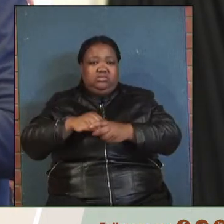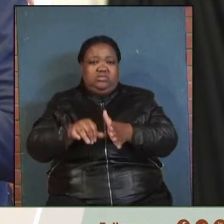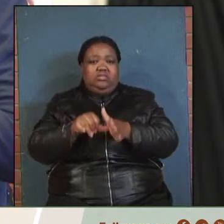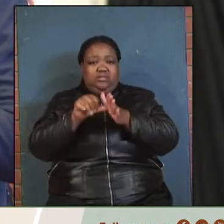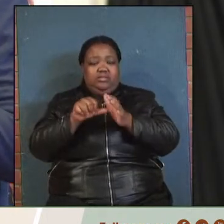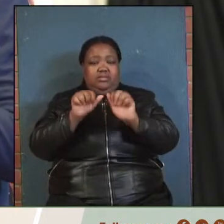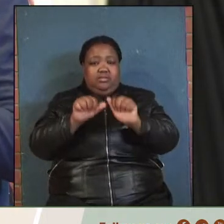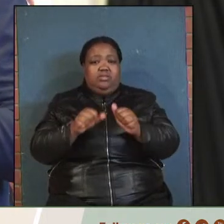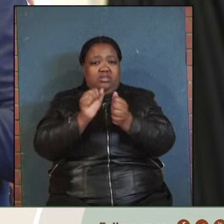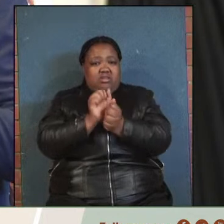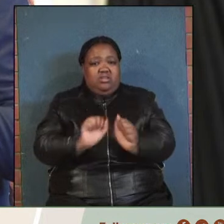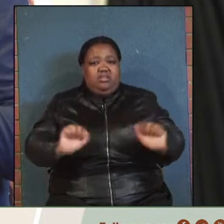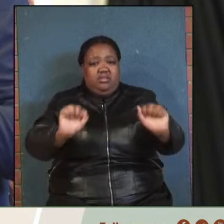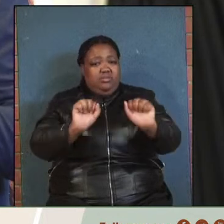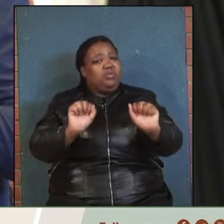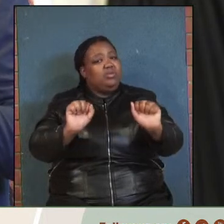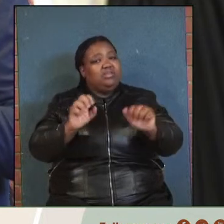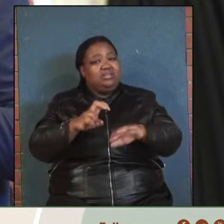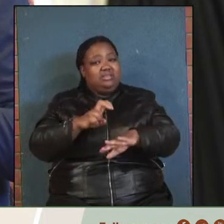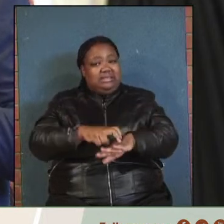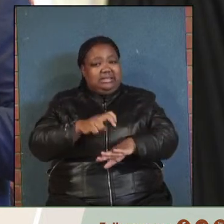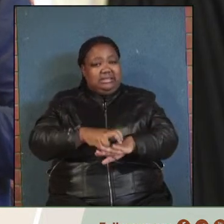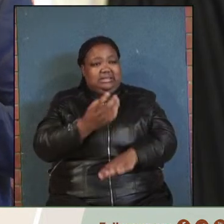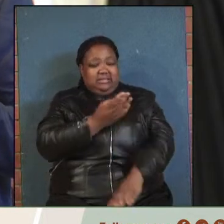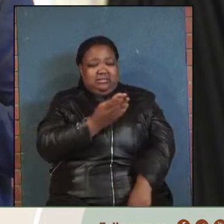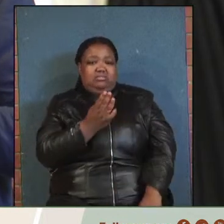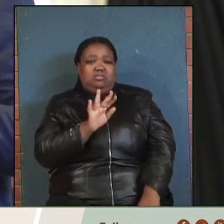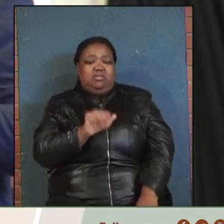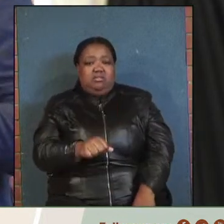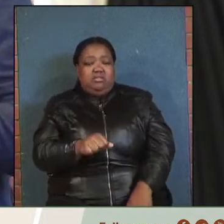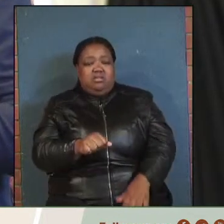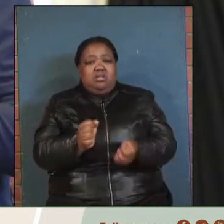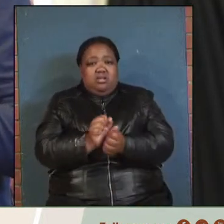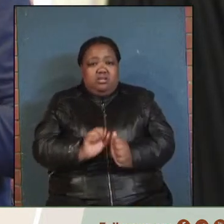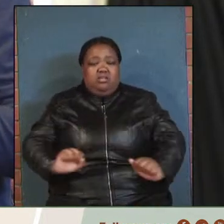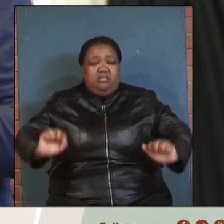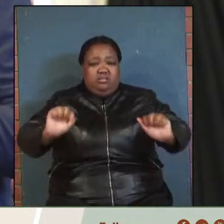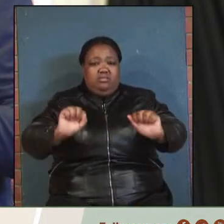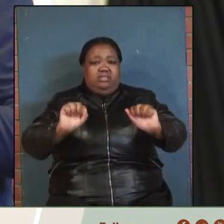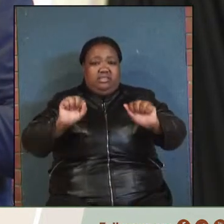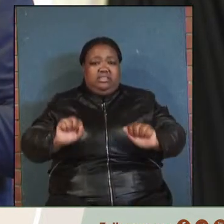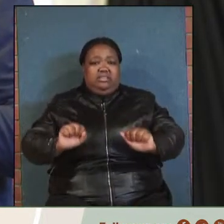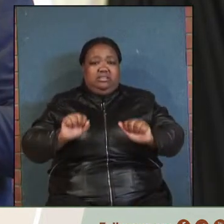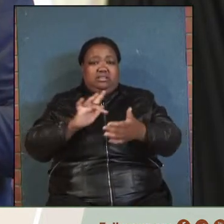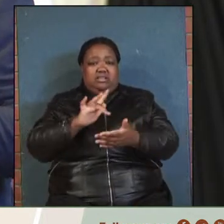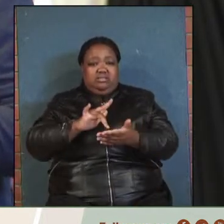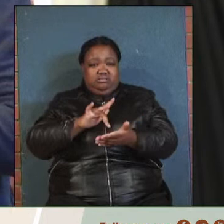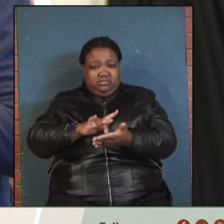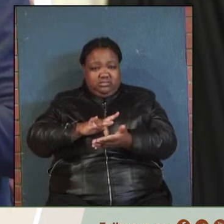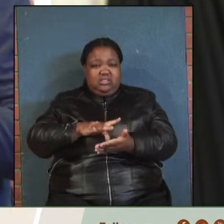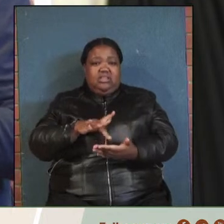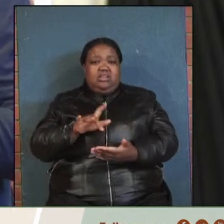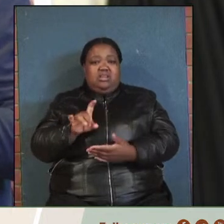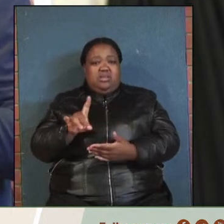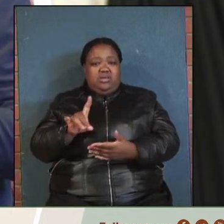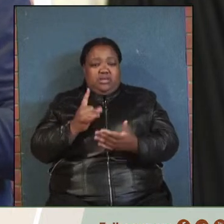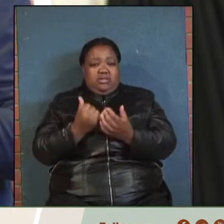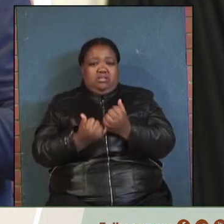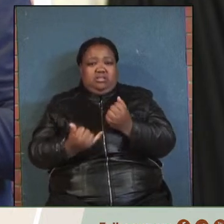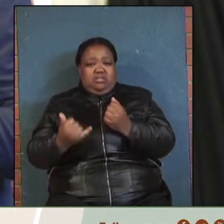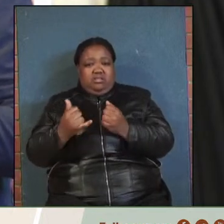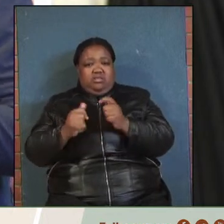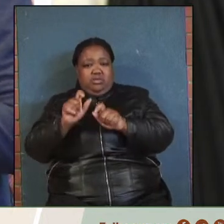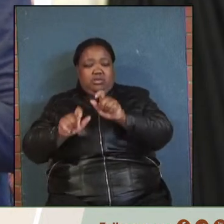Democracy needs you. Democracy has the center of individuals and